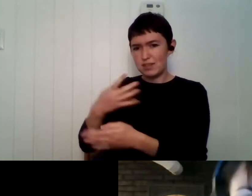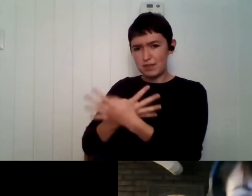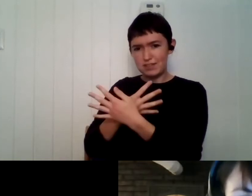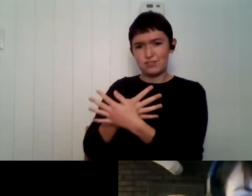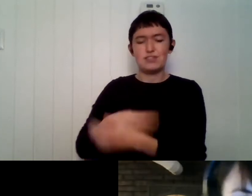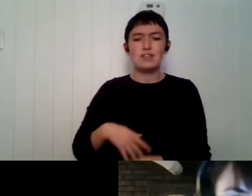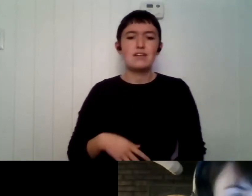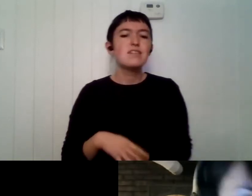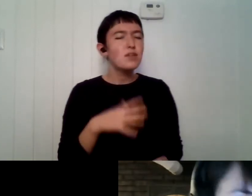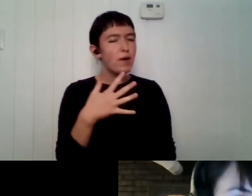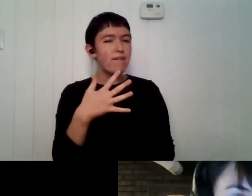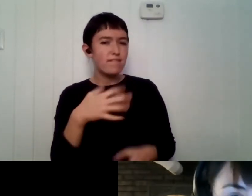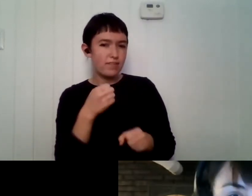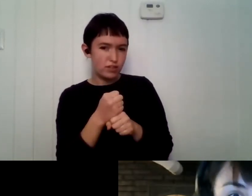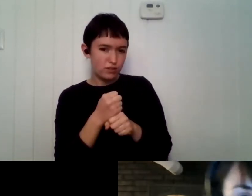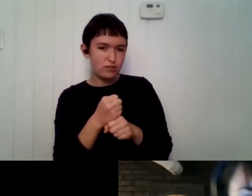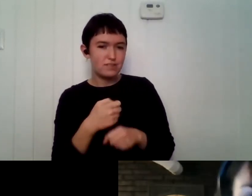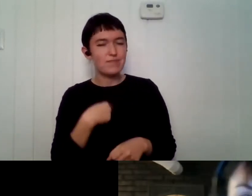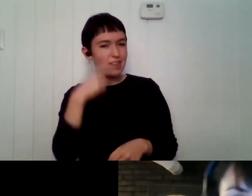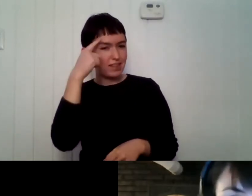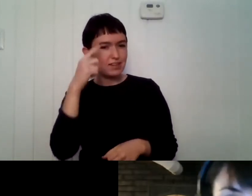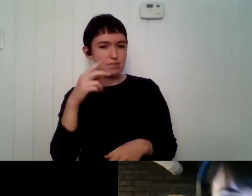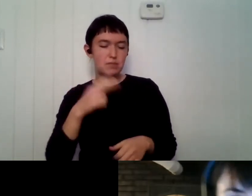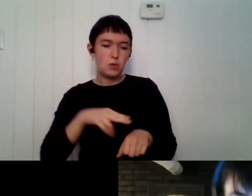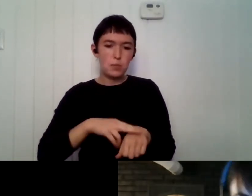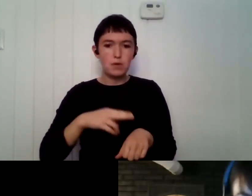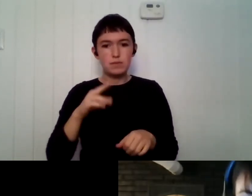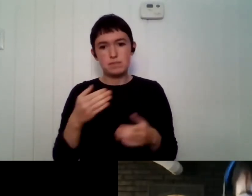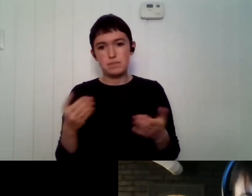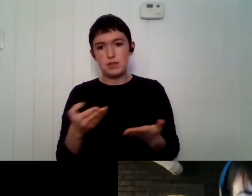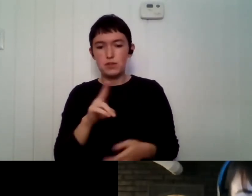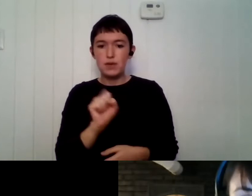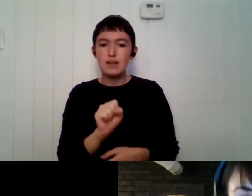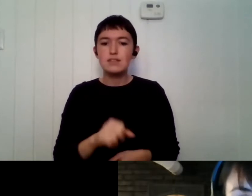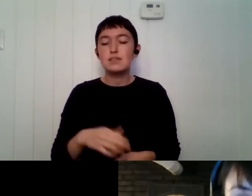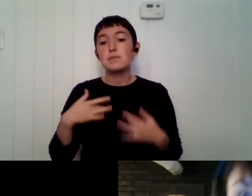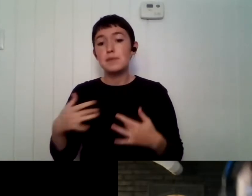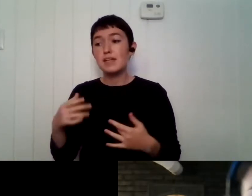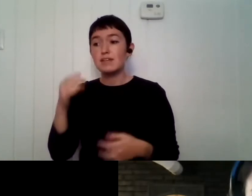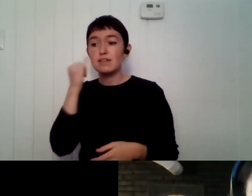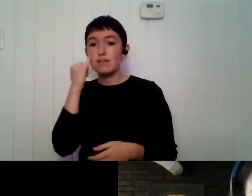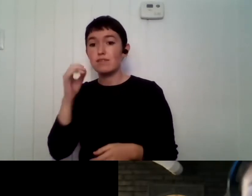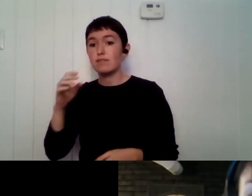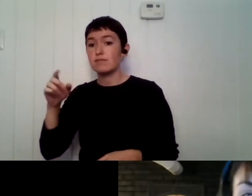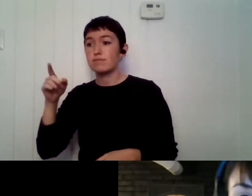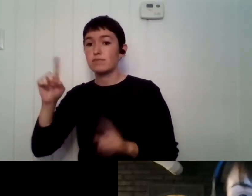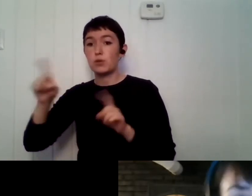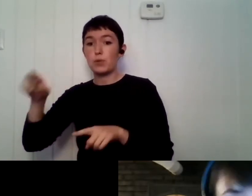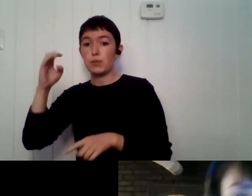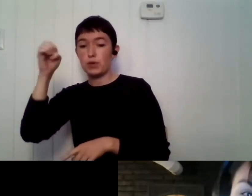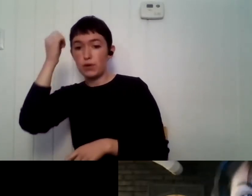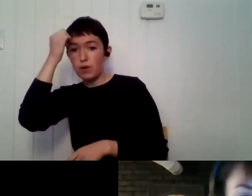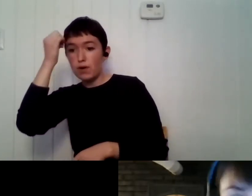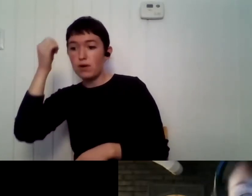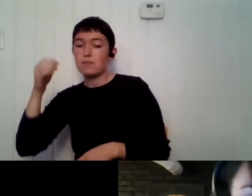I think it's quite normal for in the US. If you go to Europe, typically the PhD is a bit shorter because you do a master's first.